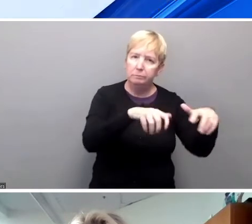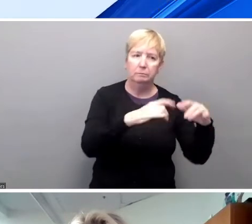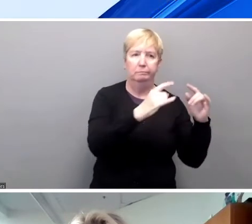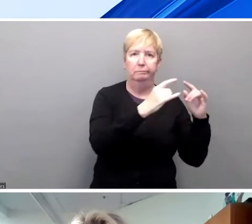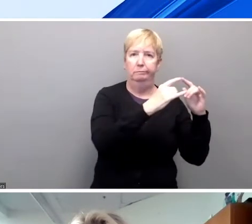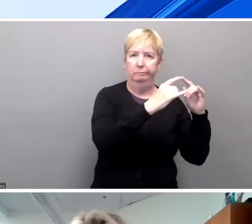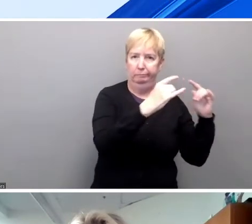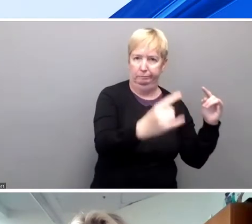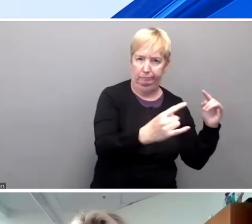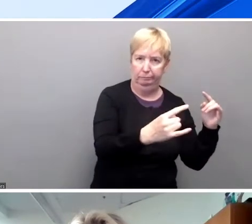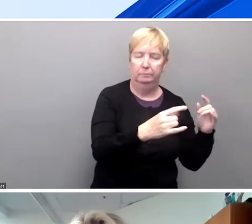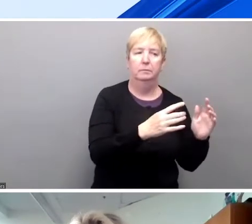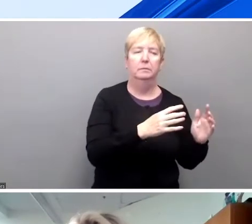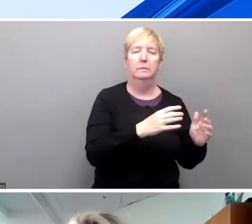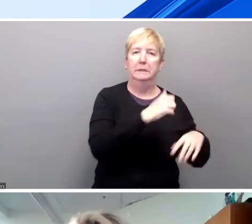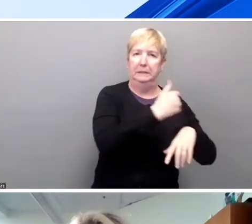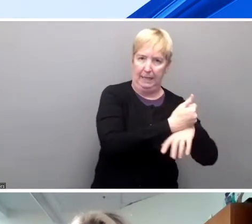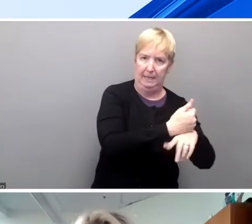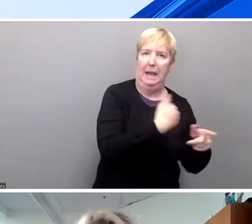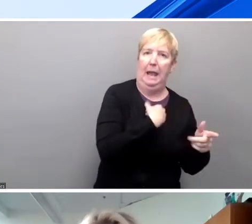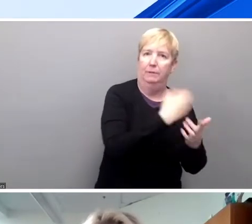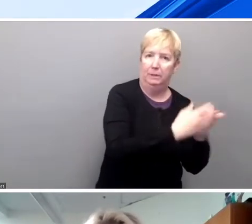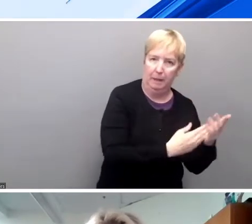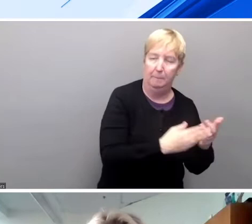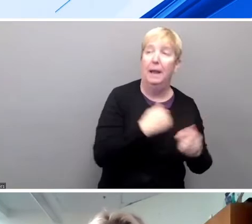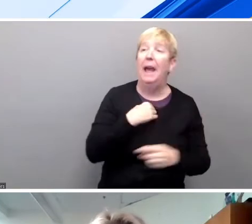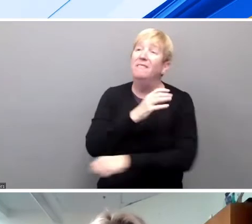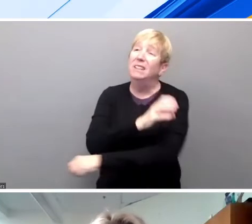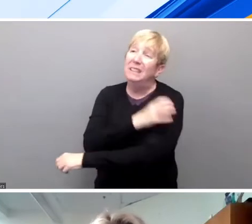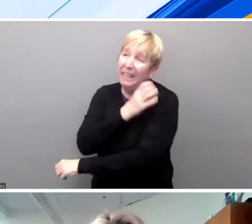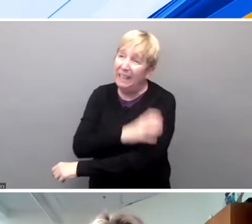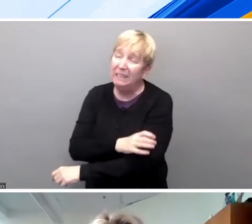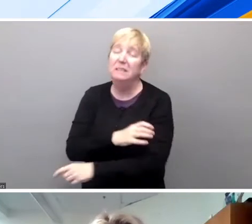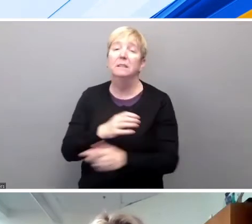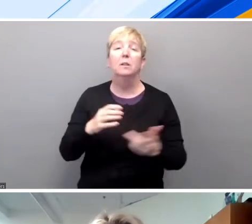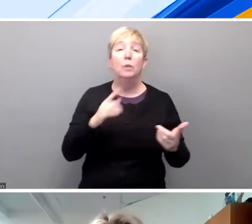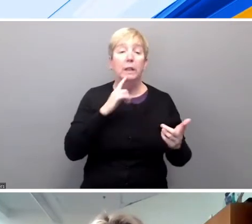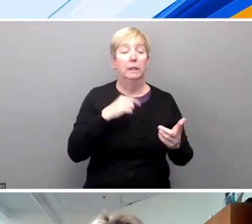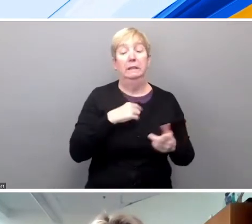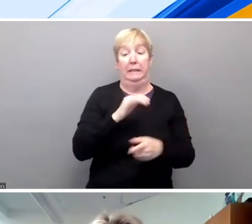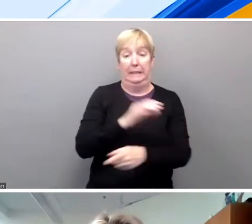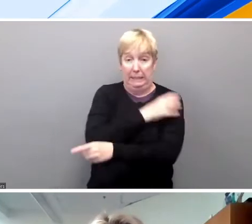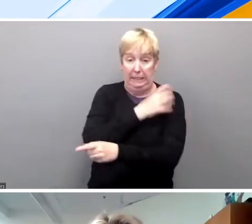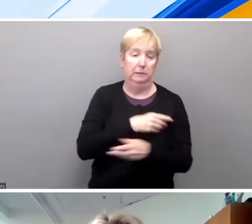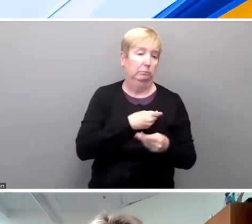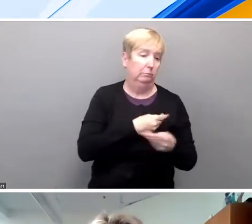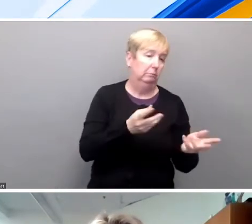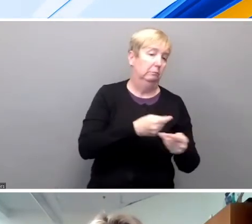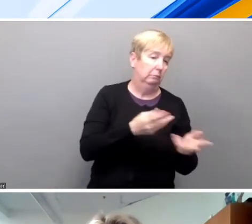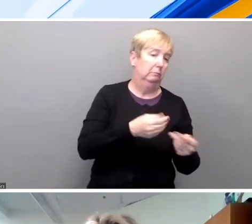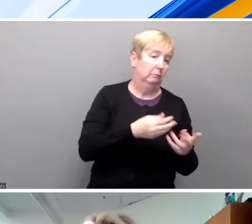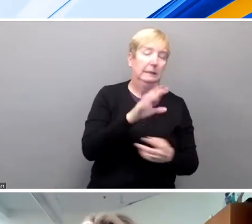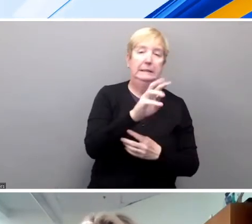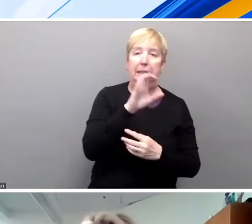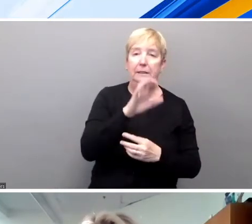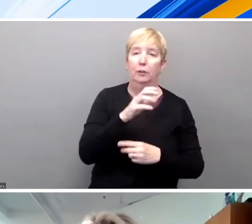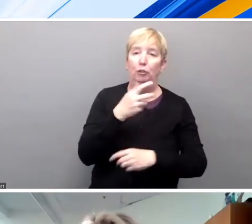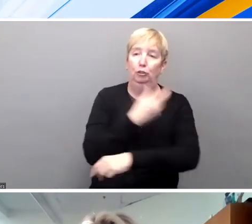or clinics scheduled, giving out an average of about 600 doses each for a total of